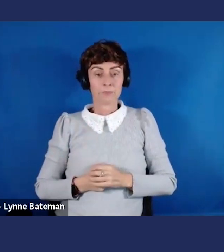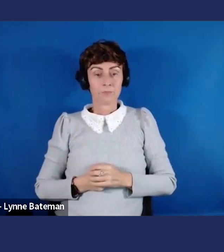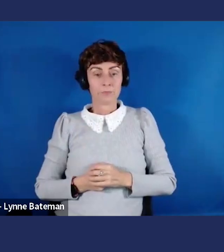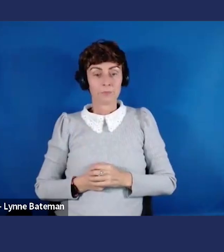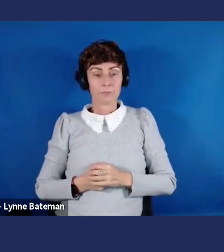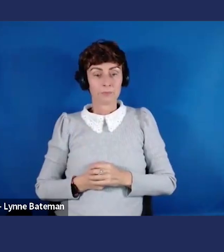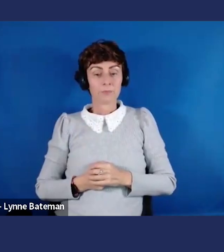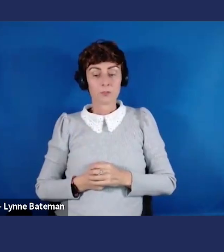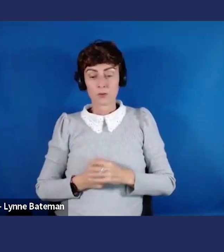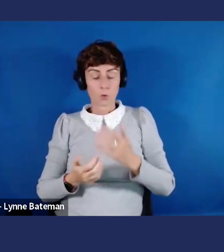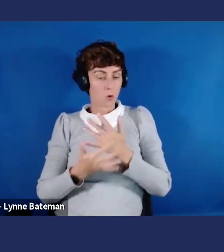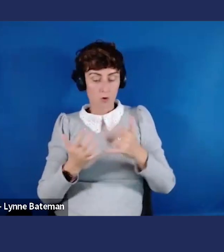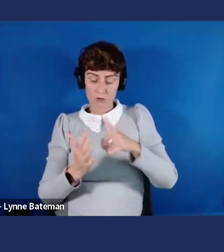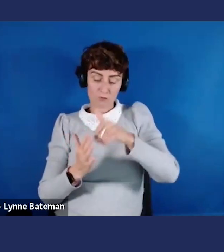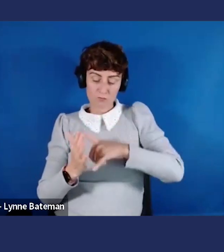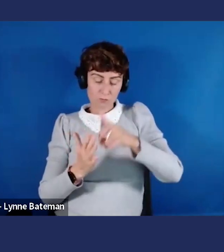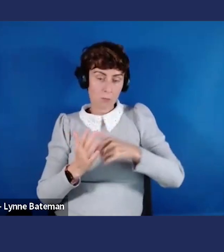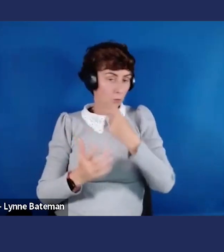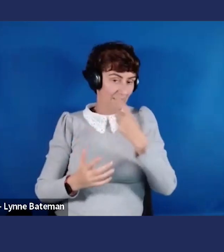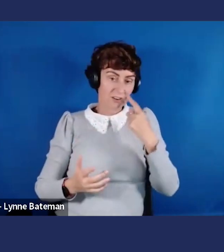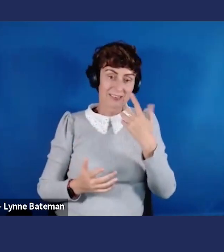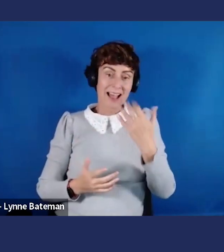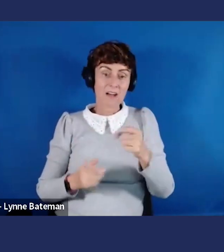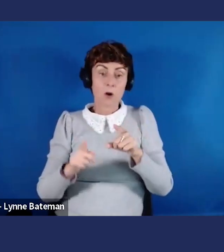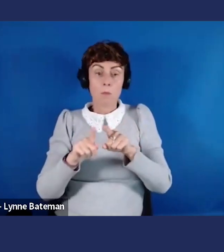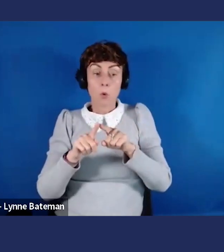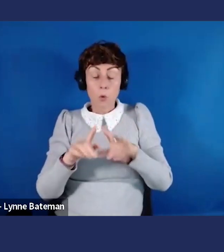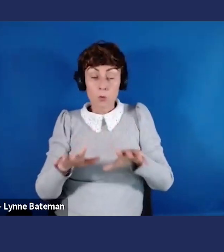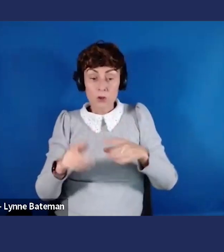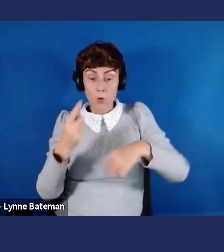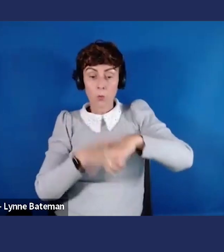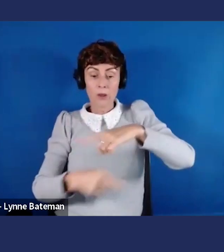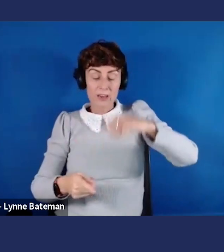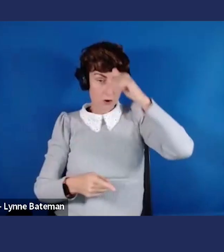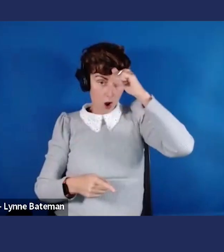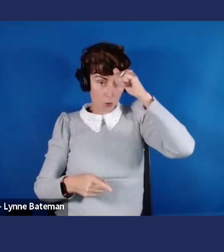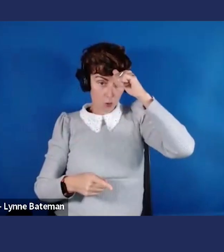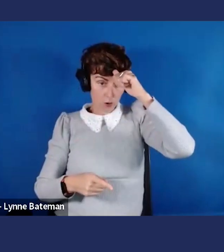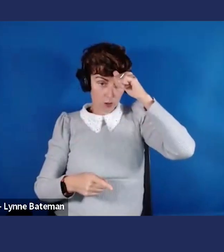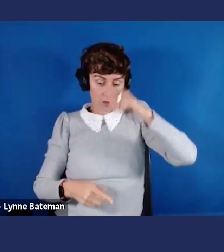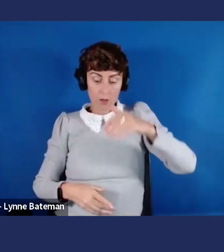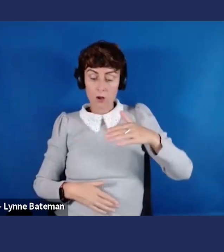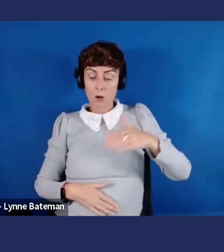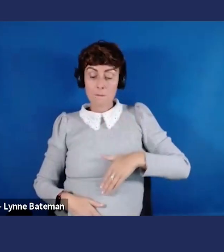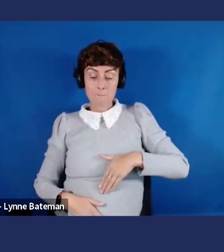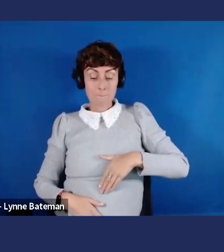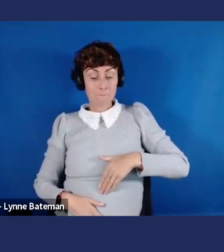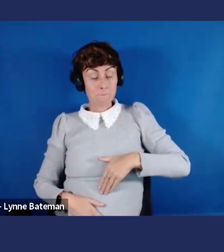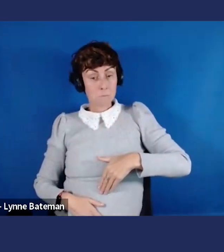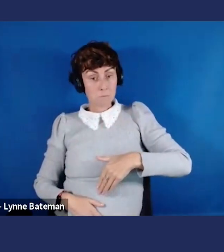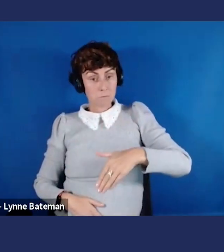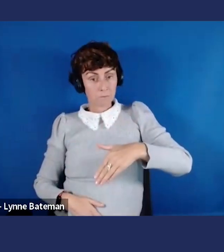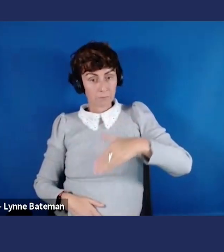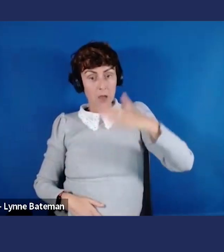services in England. What we also know is that birth trauma, just like maternity,